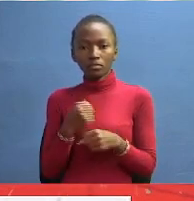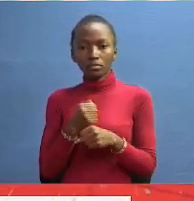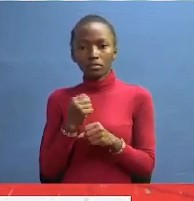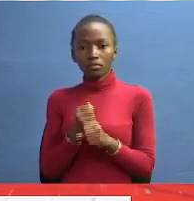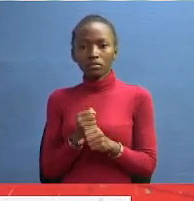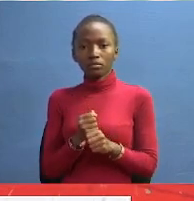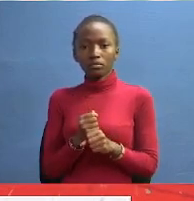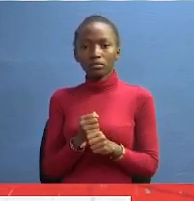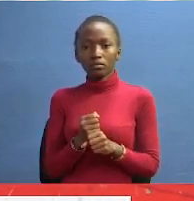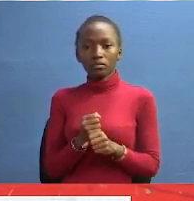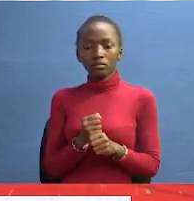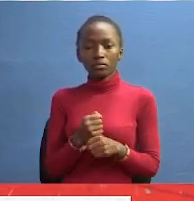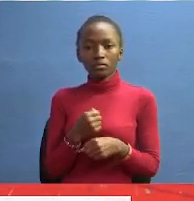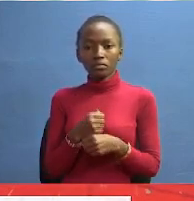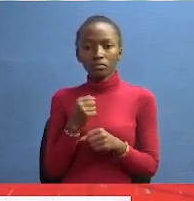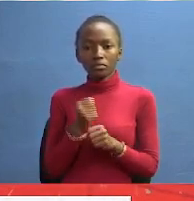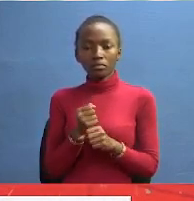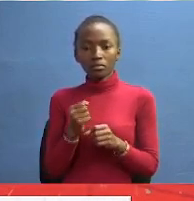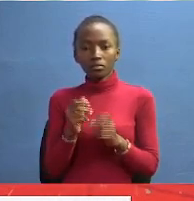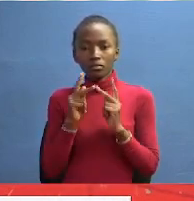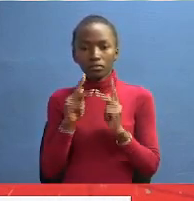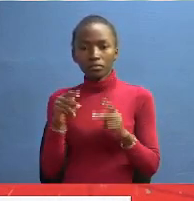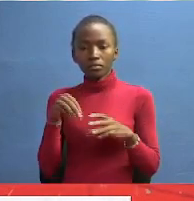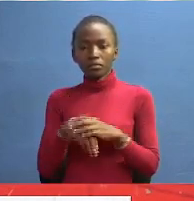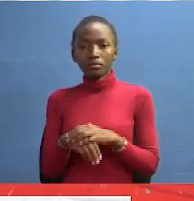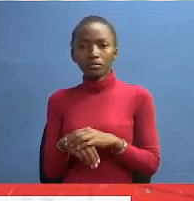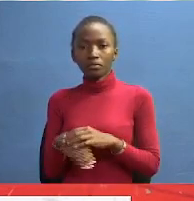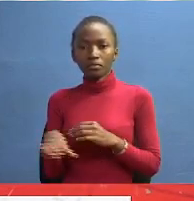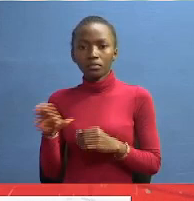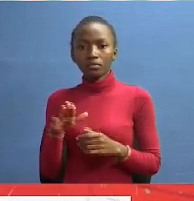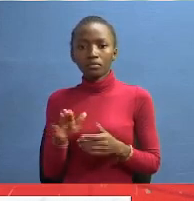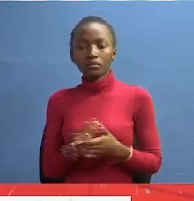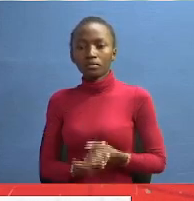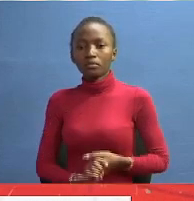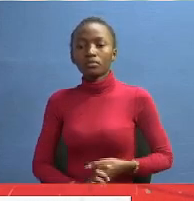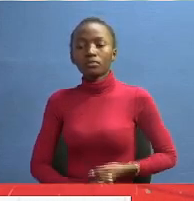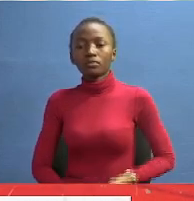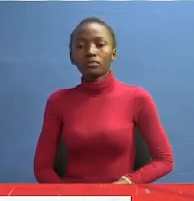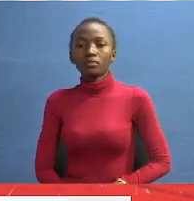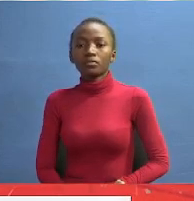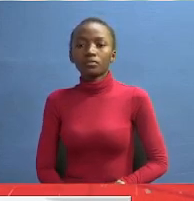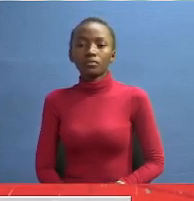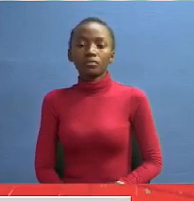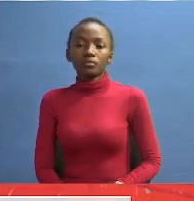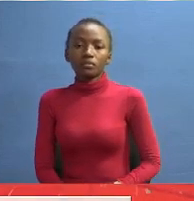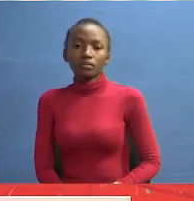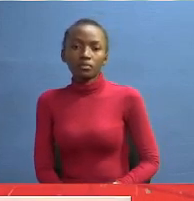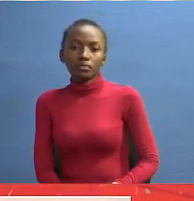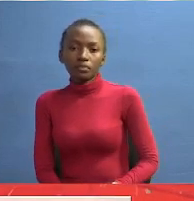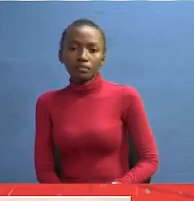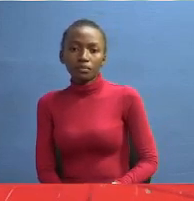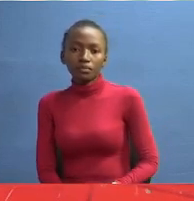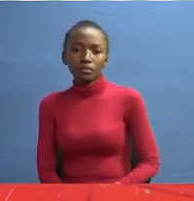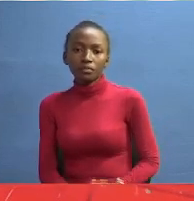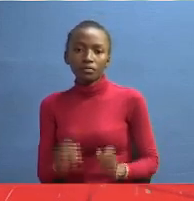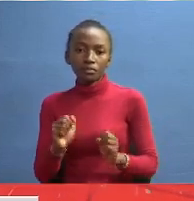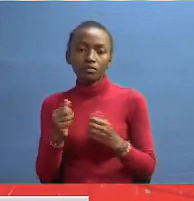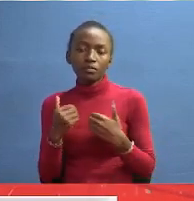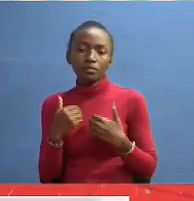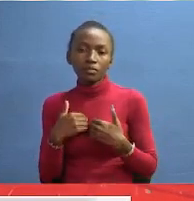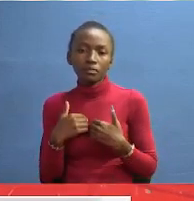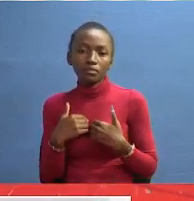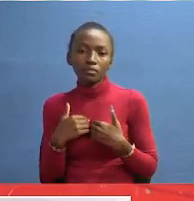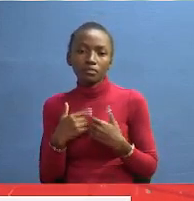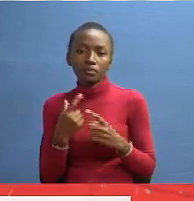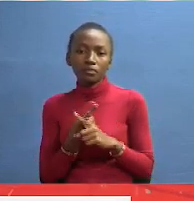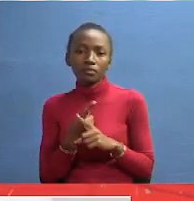prevails in the region, and particularly in Congo. One, there could be quite a number of strategies that can be put